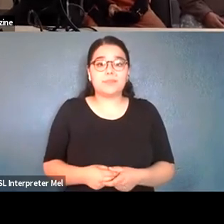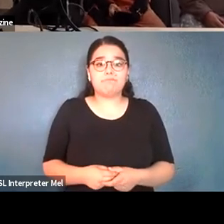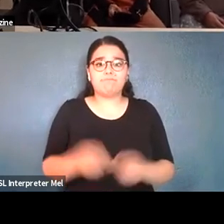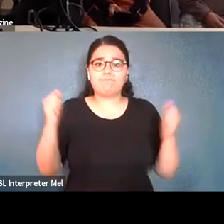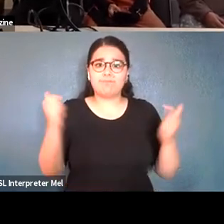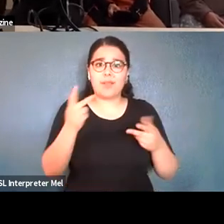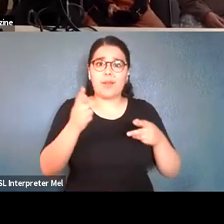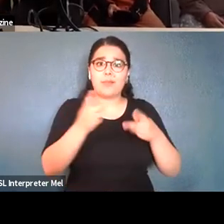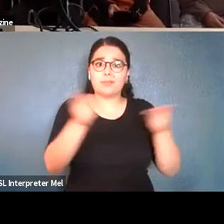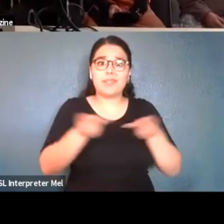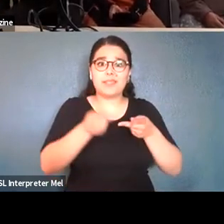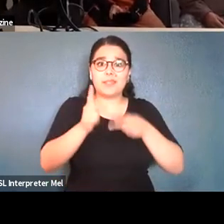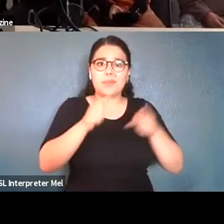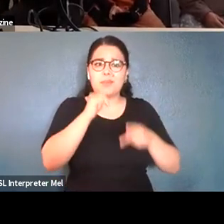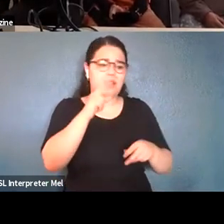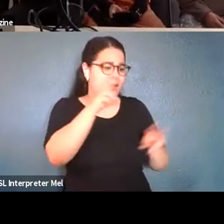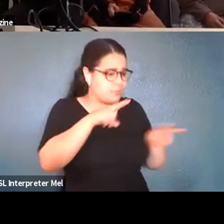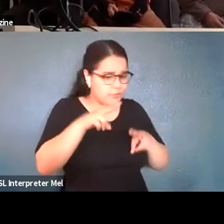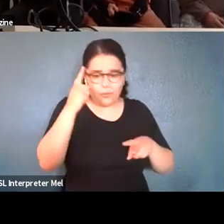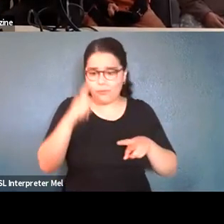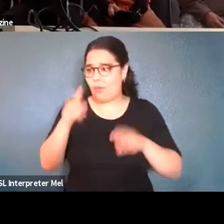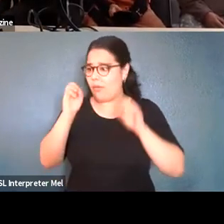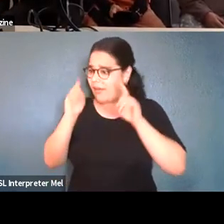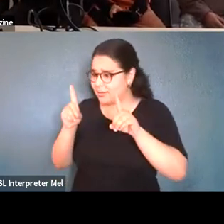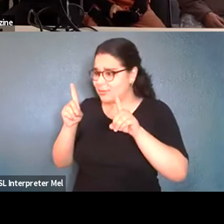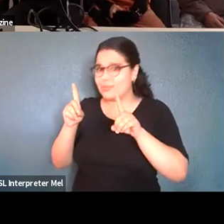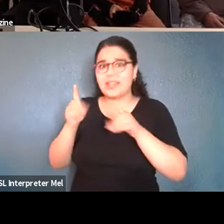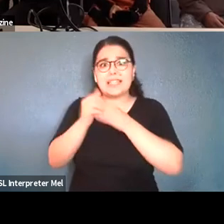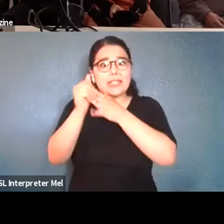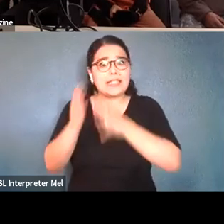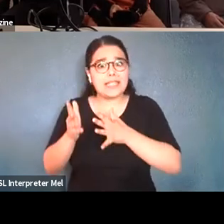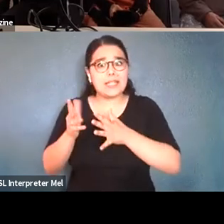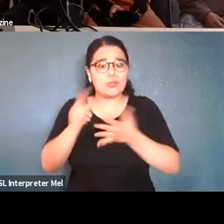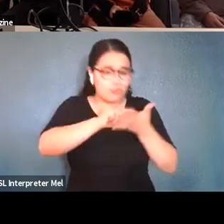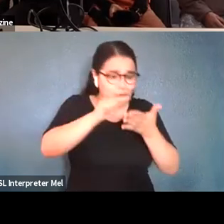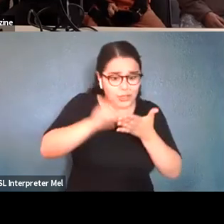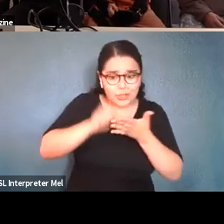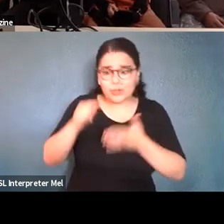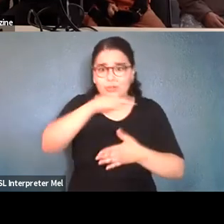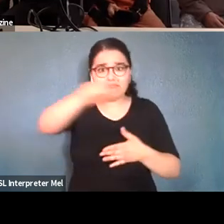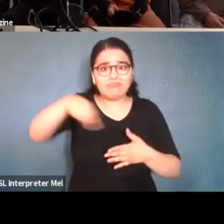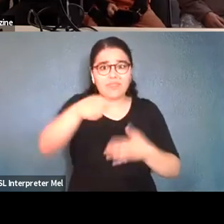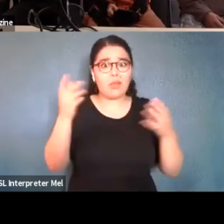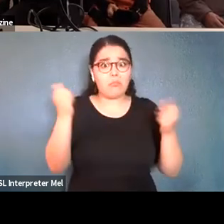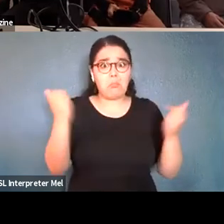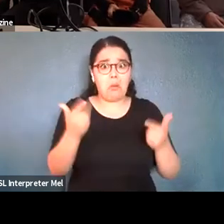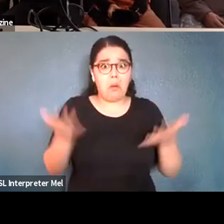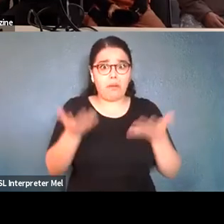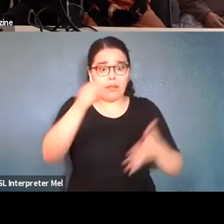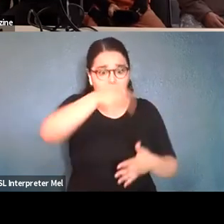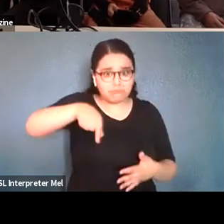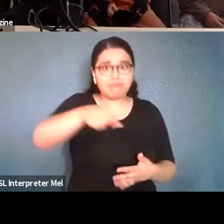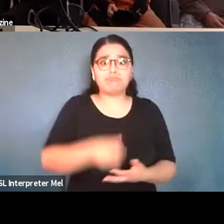places people don't look for educators, experts, leaders, researchers, lecturers,